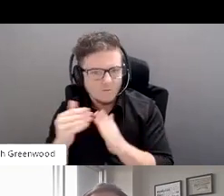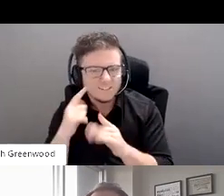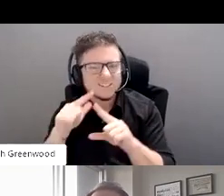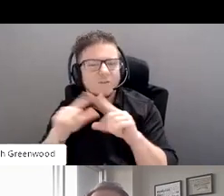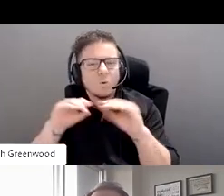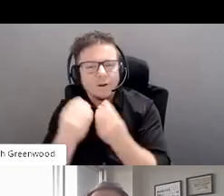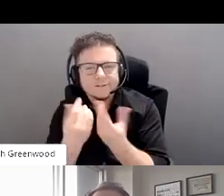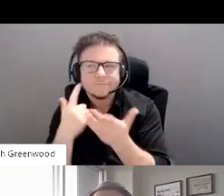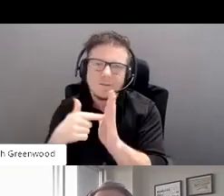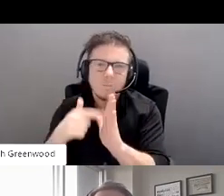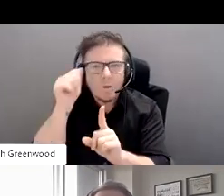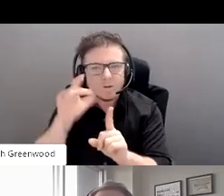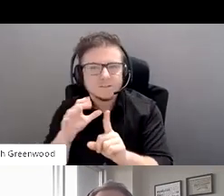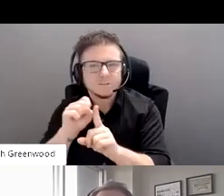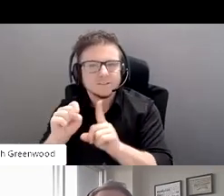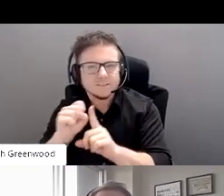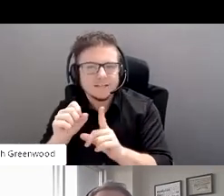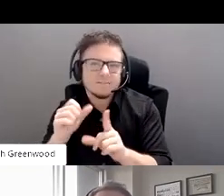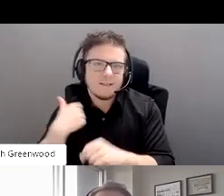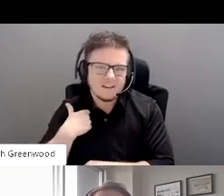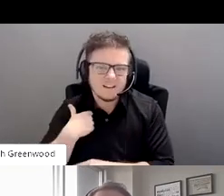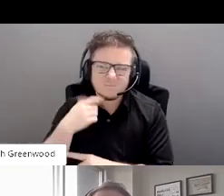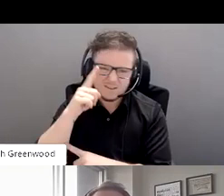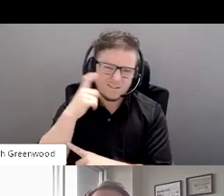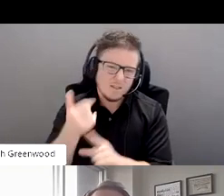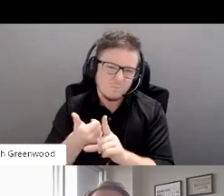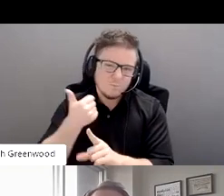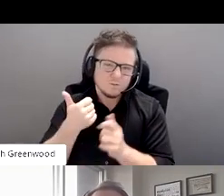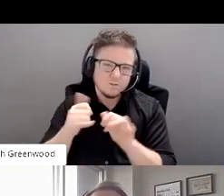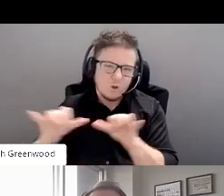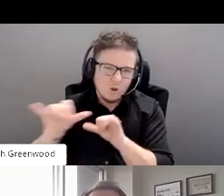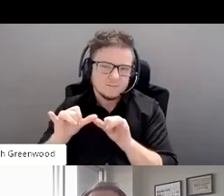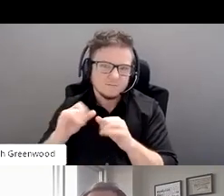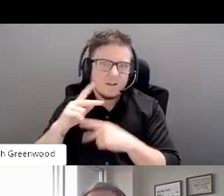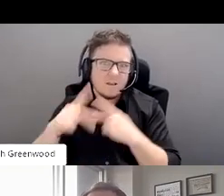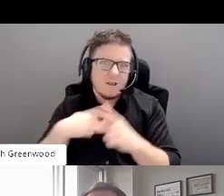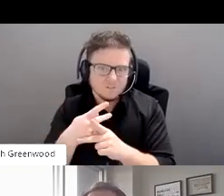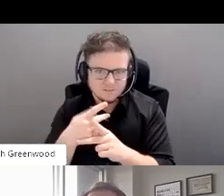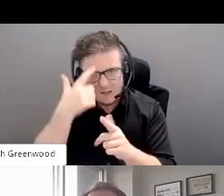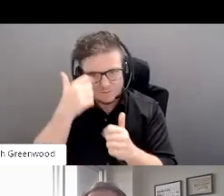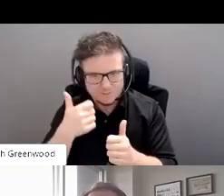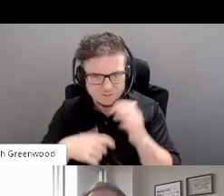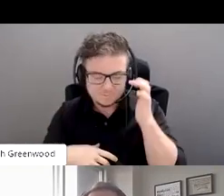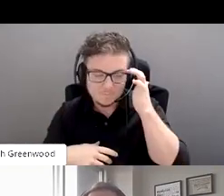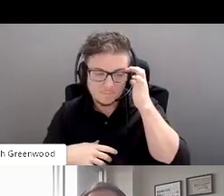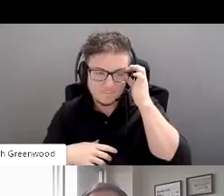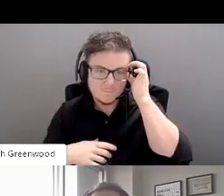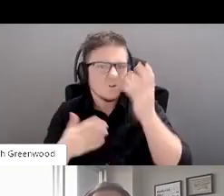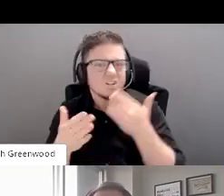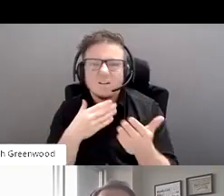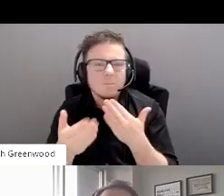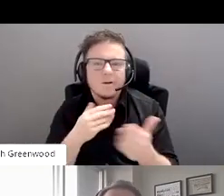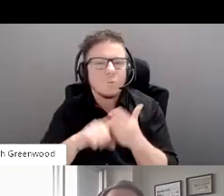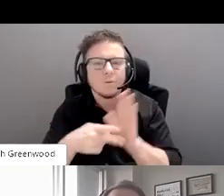Canada, and that's just because it's the most common type. And regardless of what type of dementia someone is diagnosed